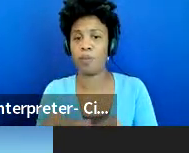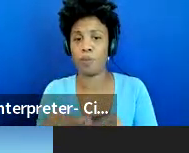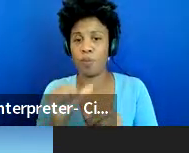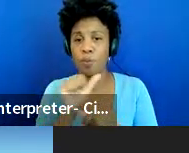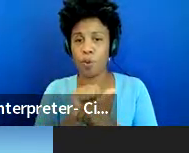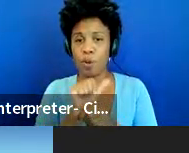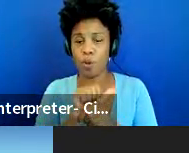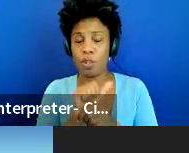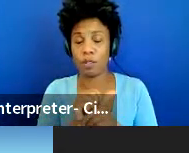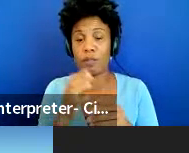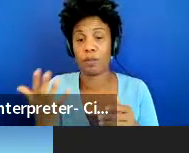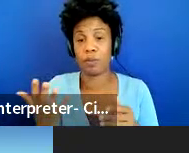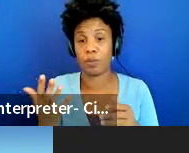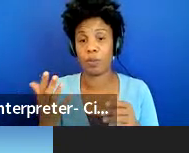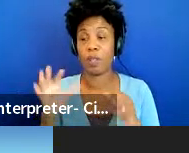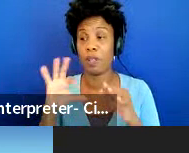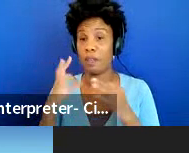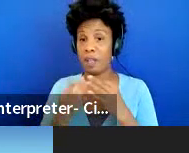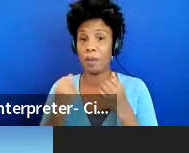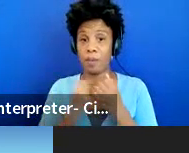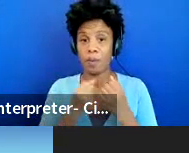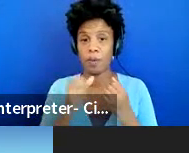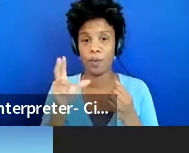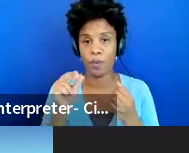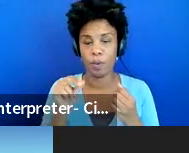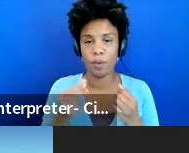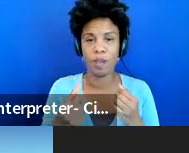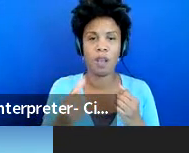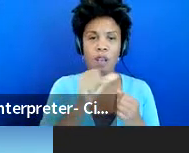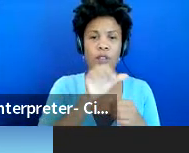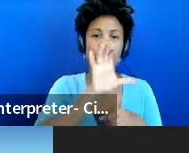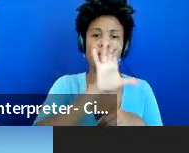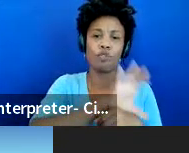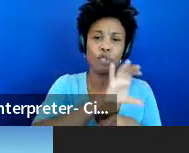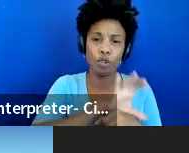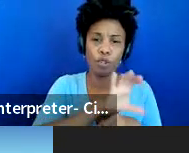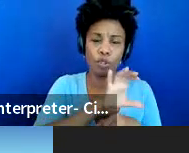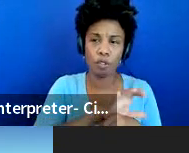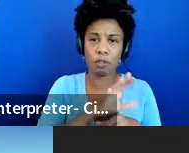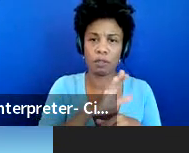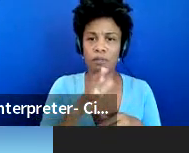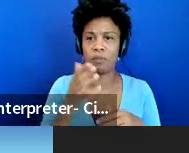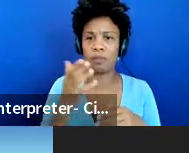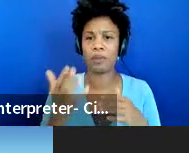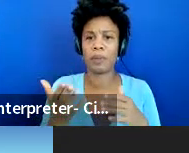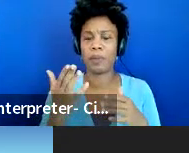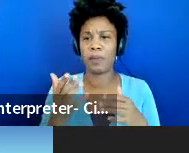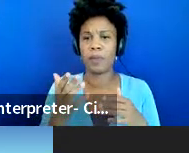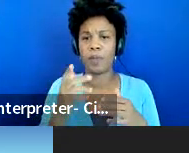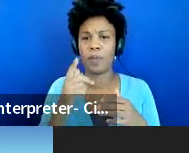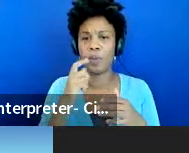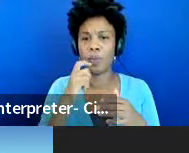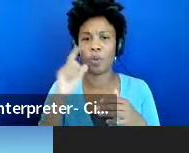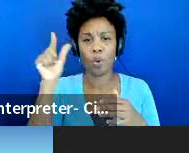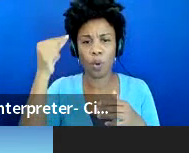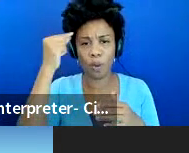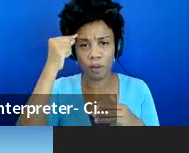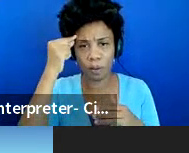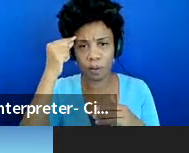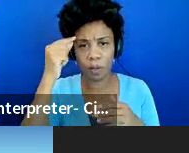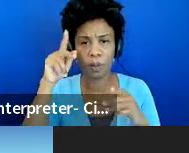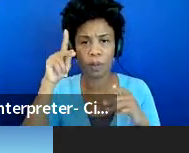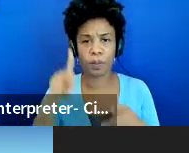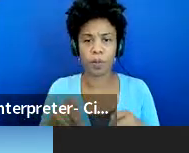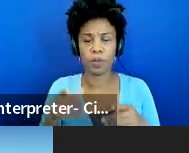church community, a political representative, or the school principals. There were also services that were required,